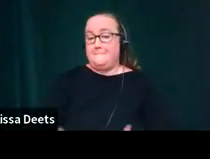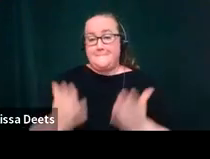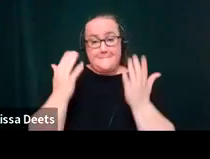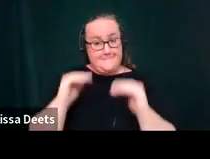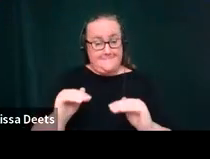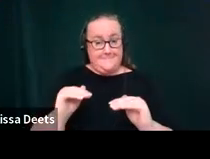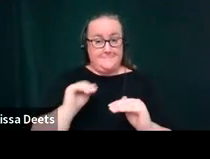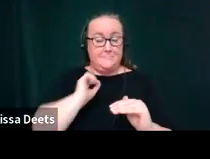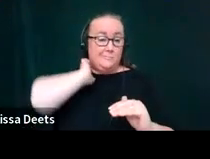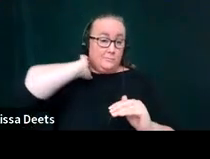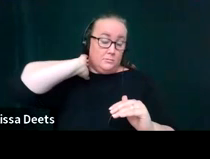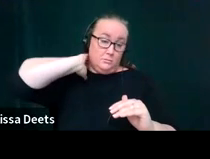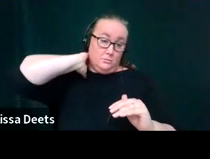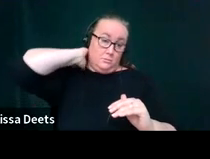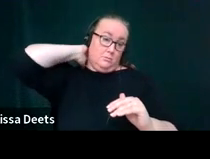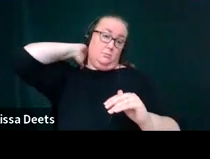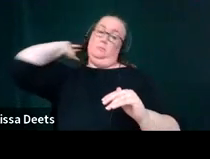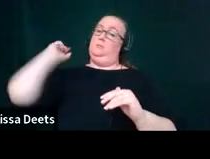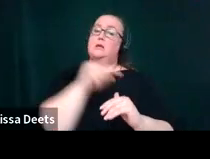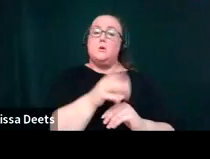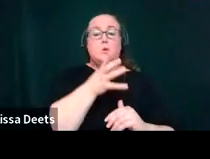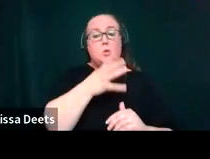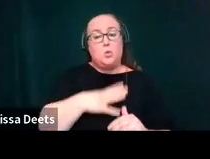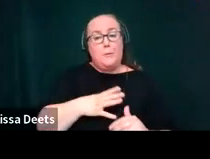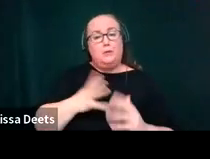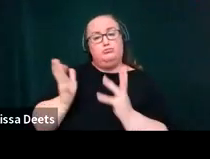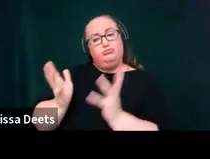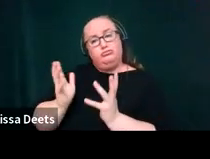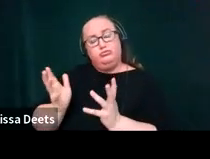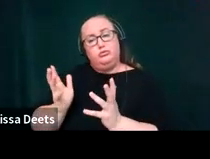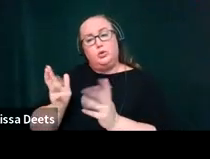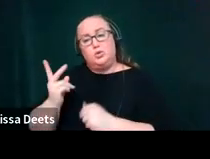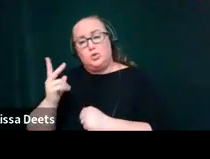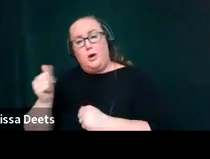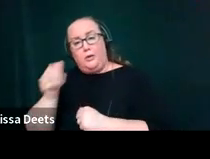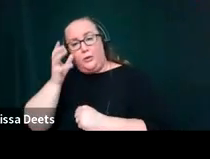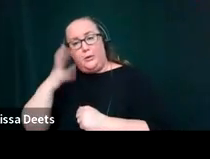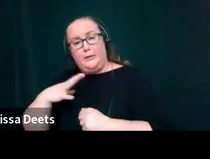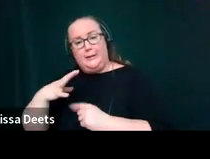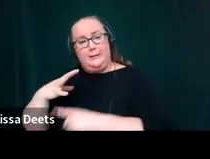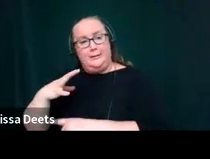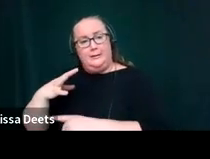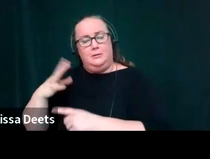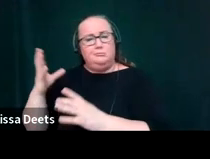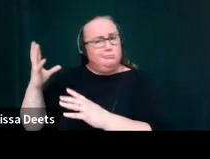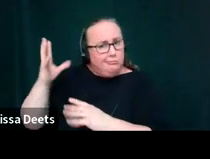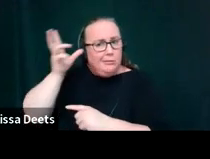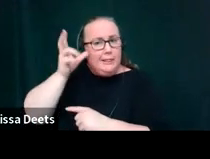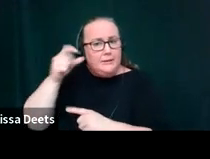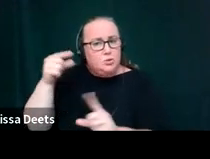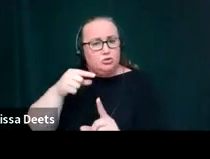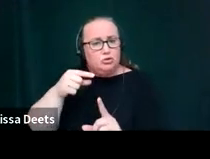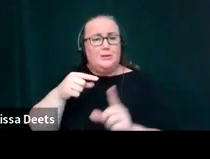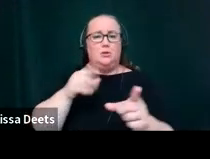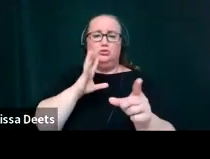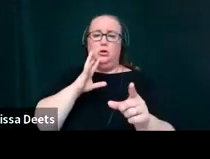This slide shows a woman talking to 2 attentive listeners, and it says on top, tell your story. And that's what the